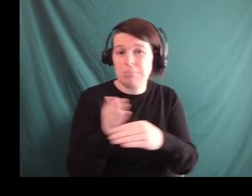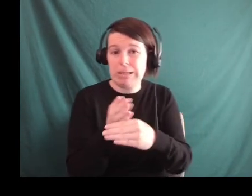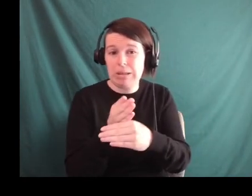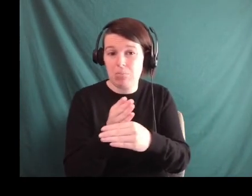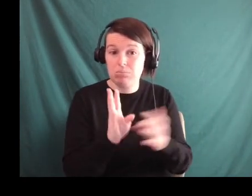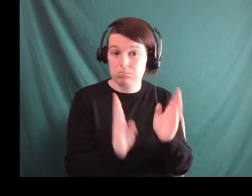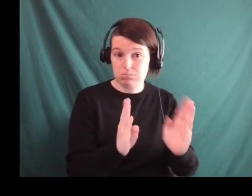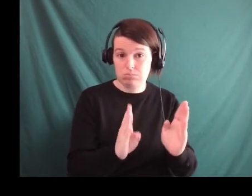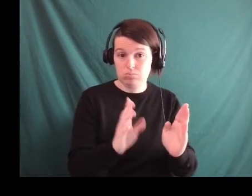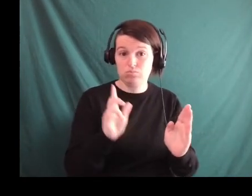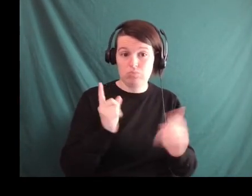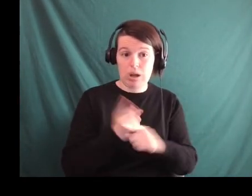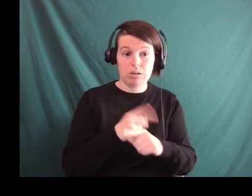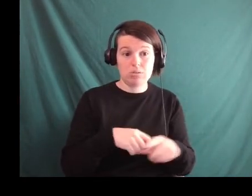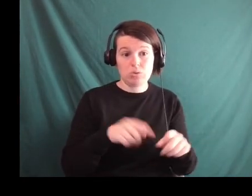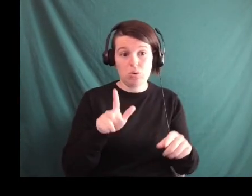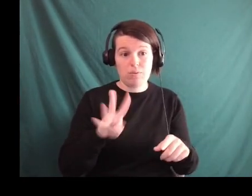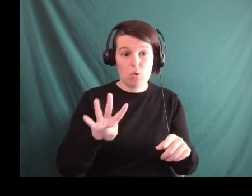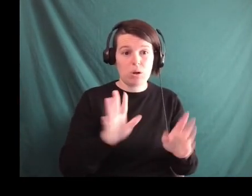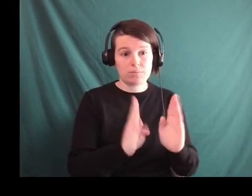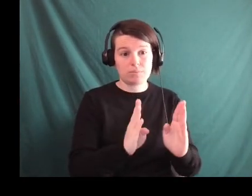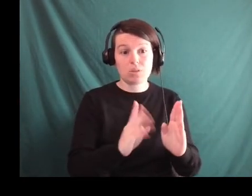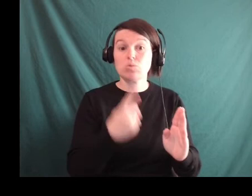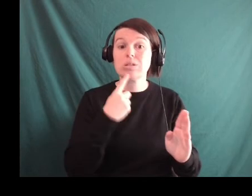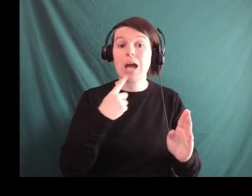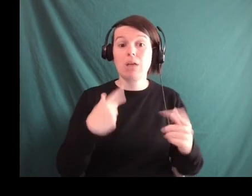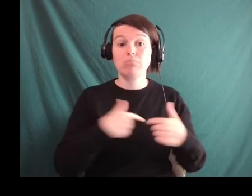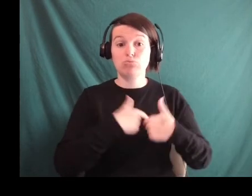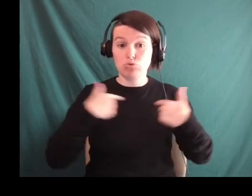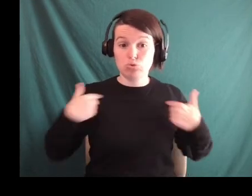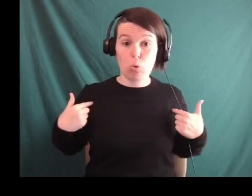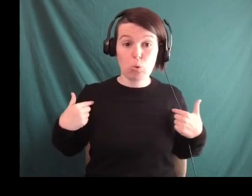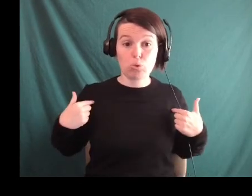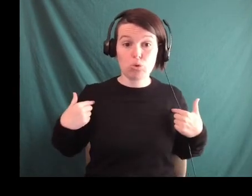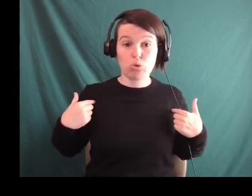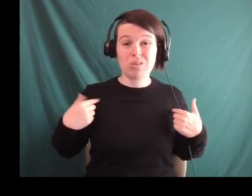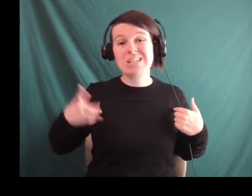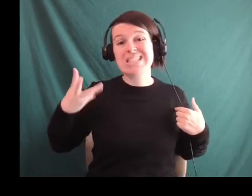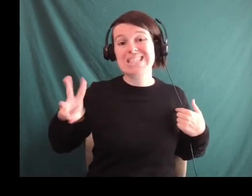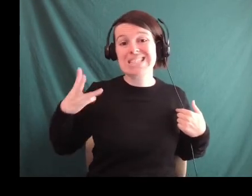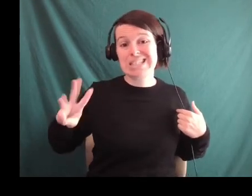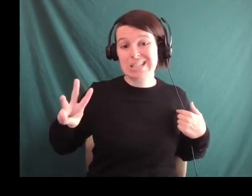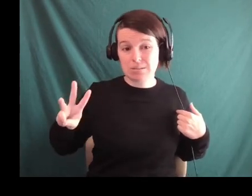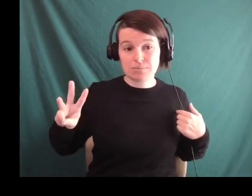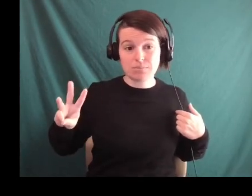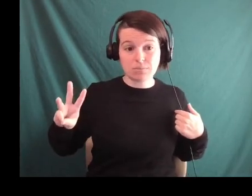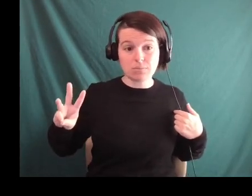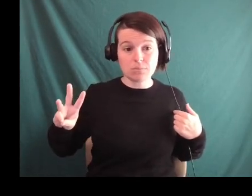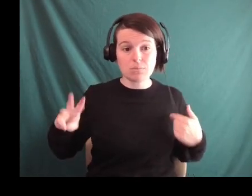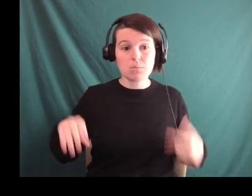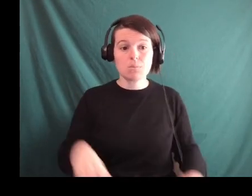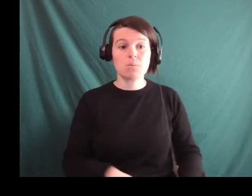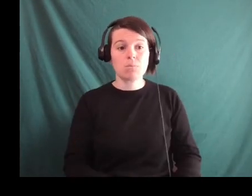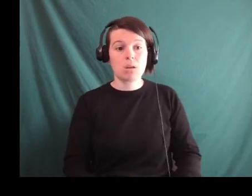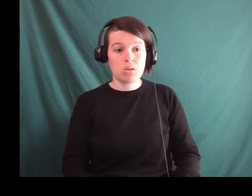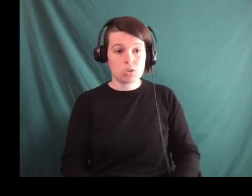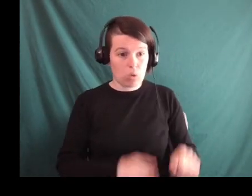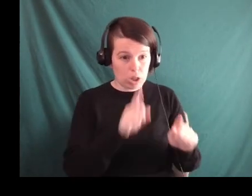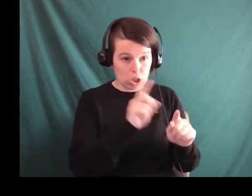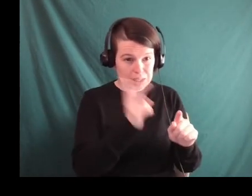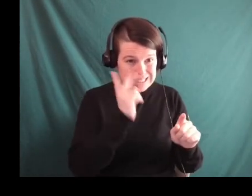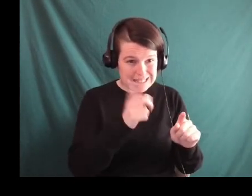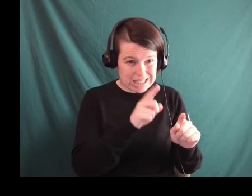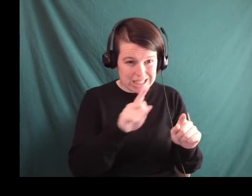right? And say I had a shoulder width size of 16. So essentially what you do is you look to see what your